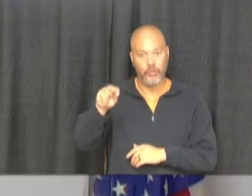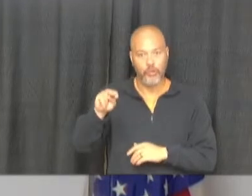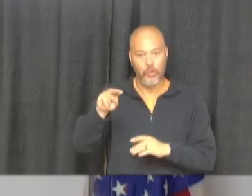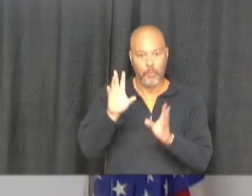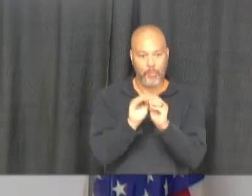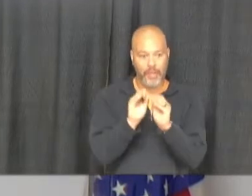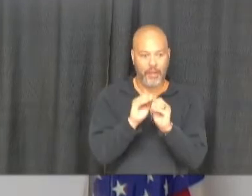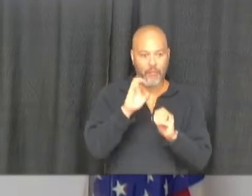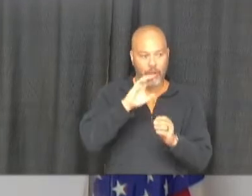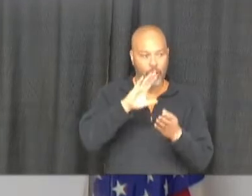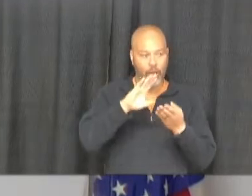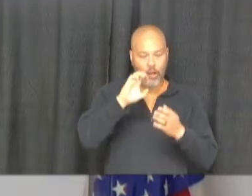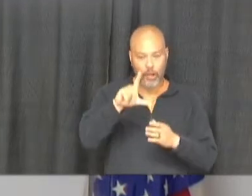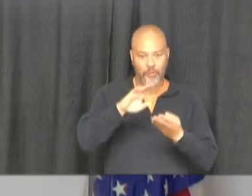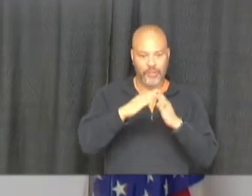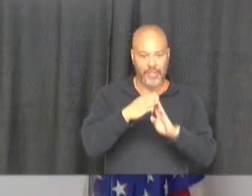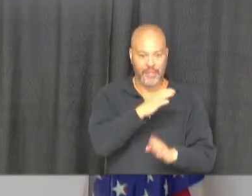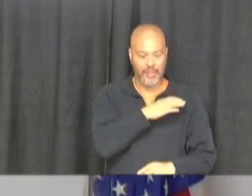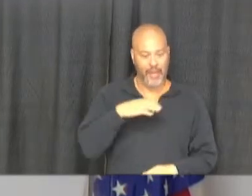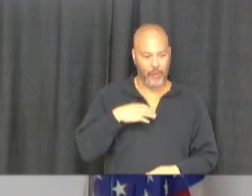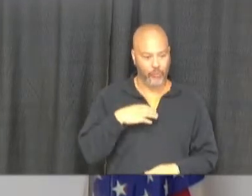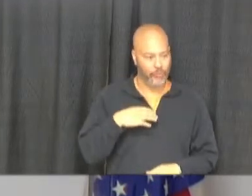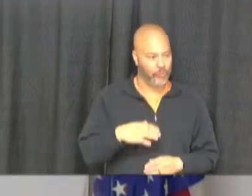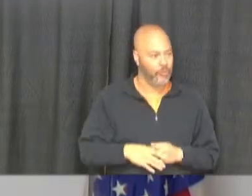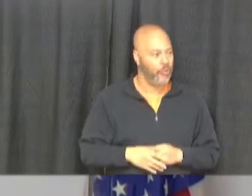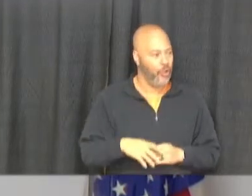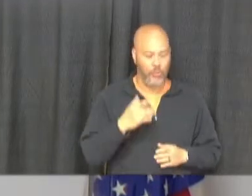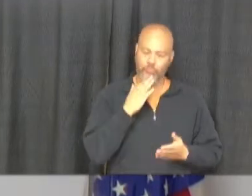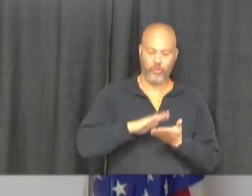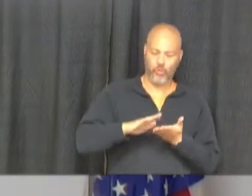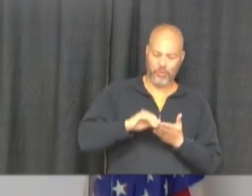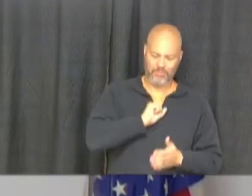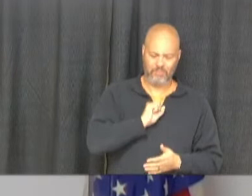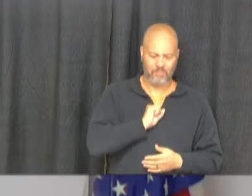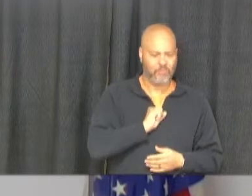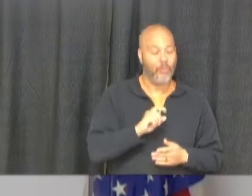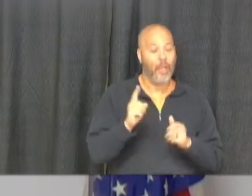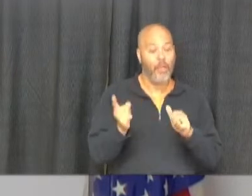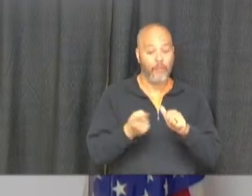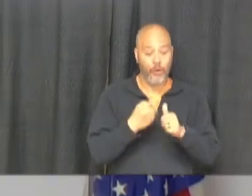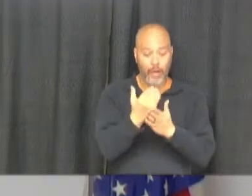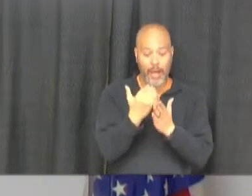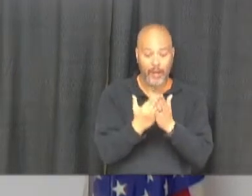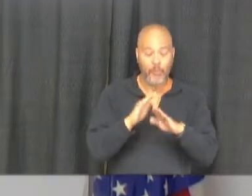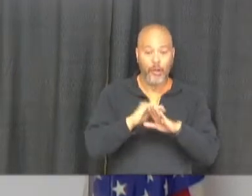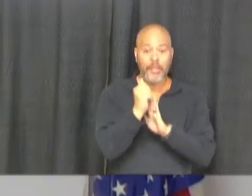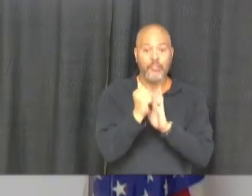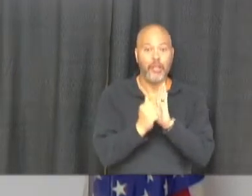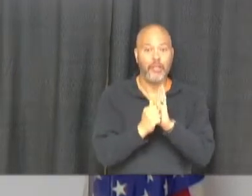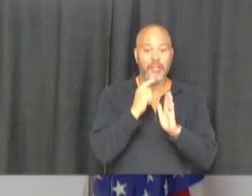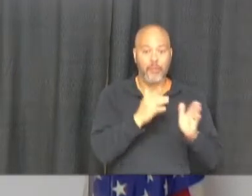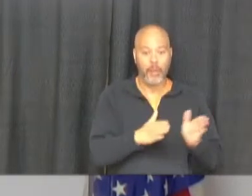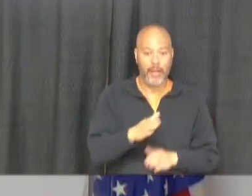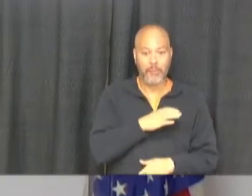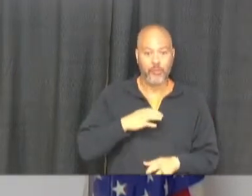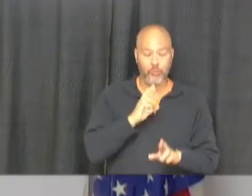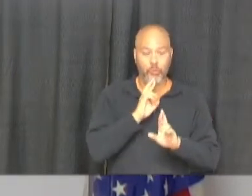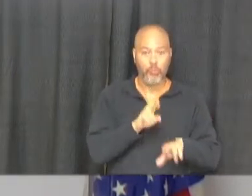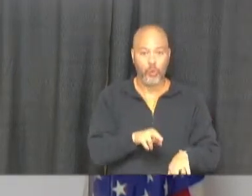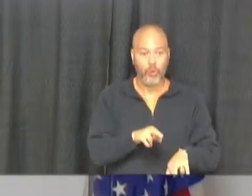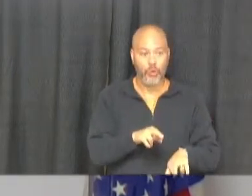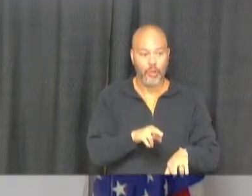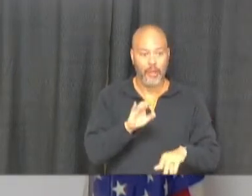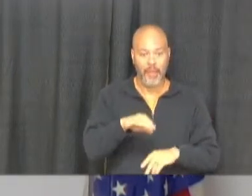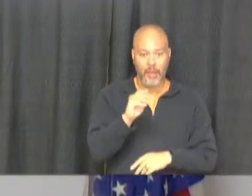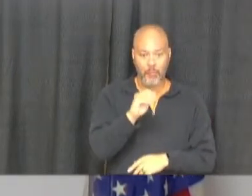Session of the Clarksville City Council, excuse me. First item on our agenda is the Planning Commission report.